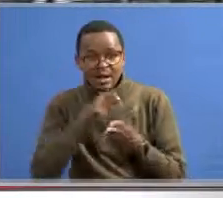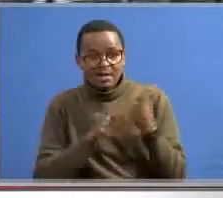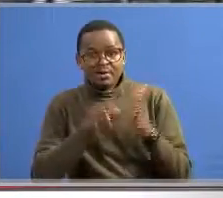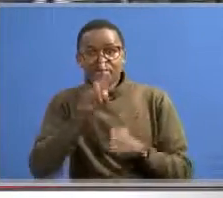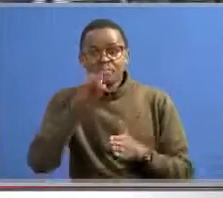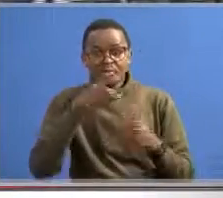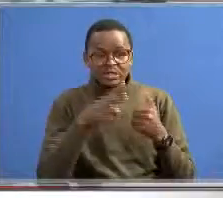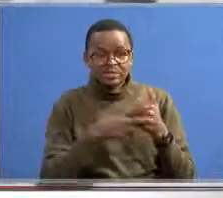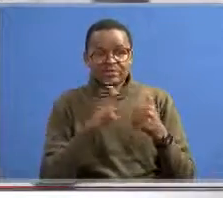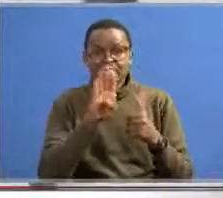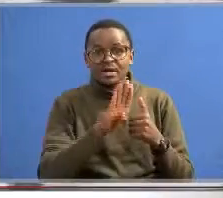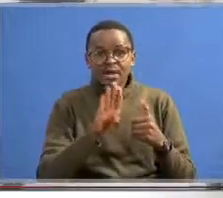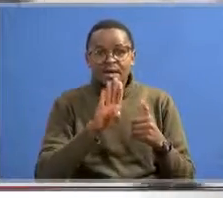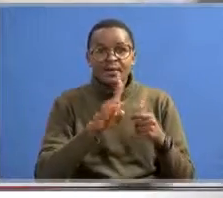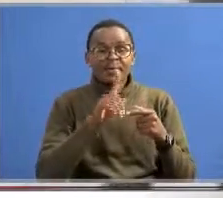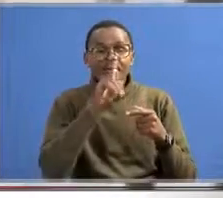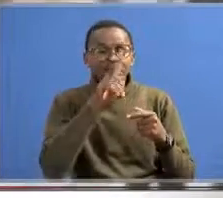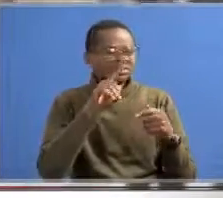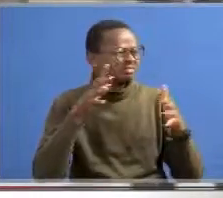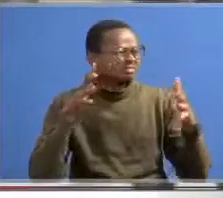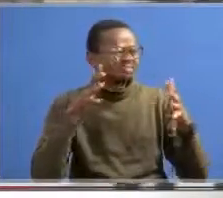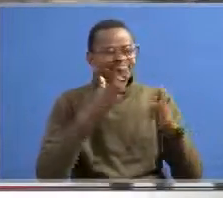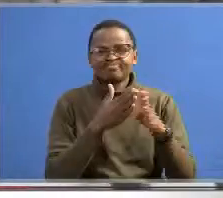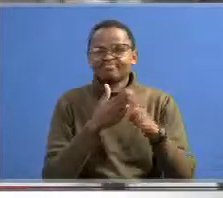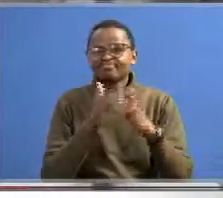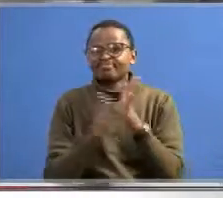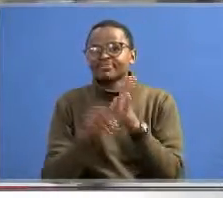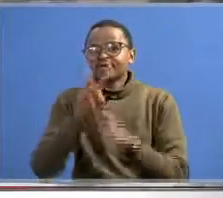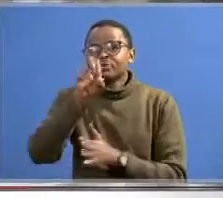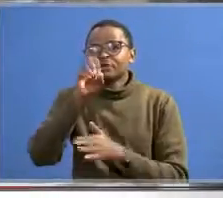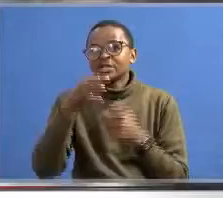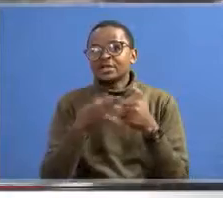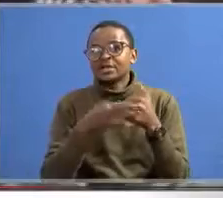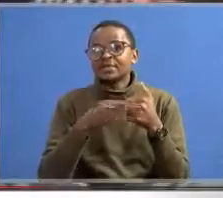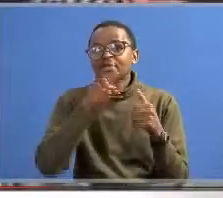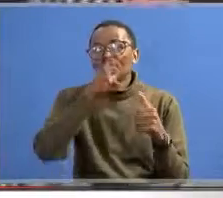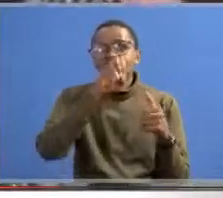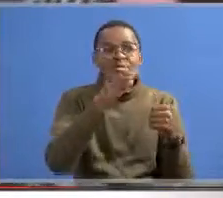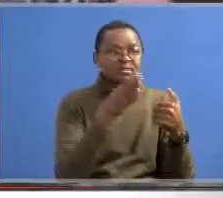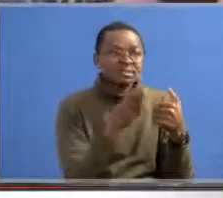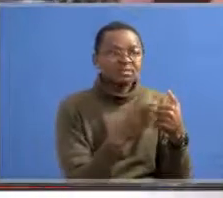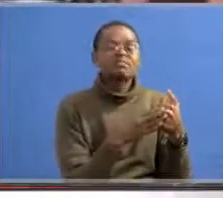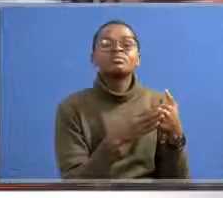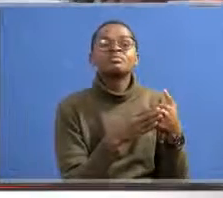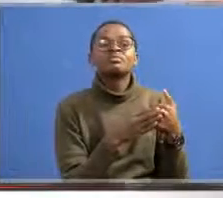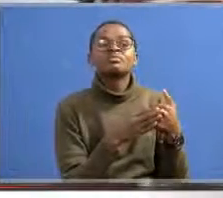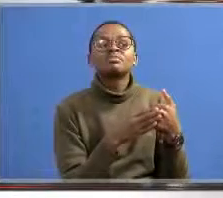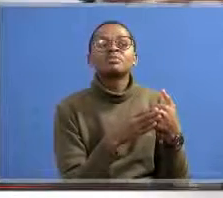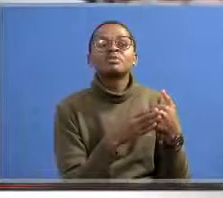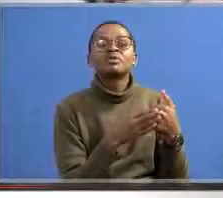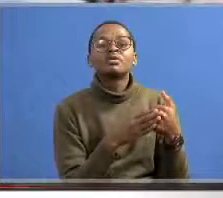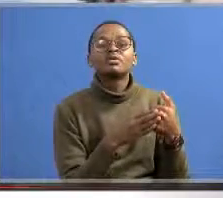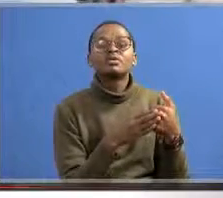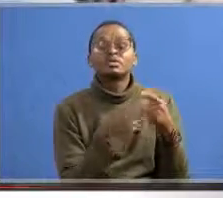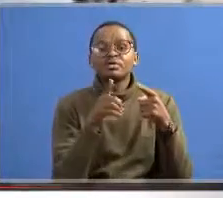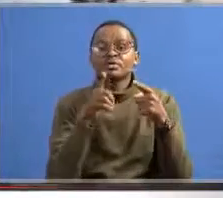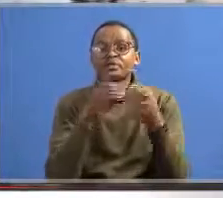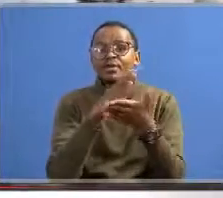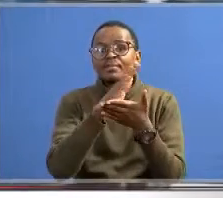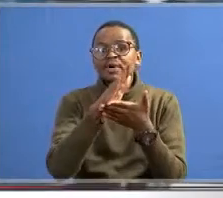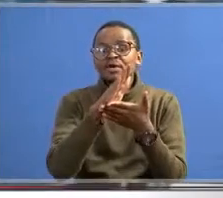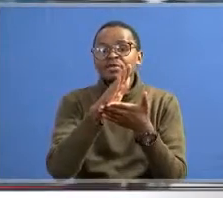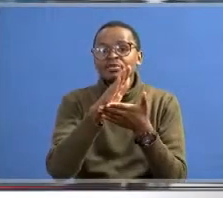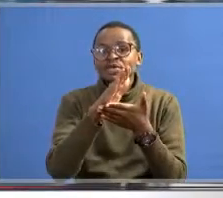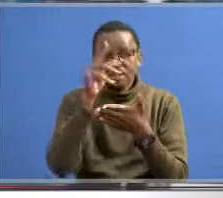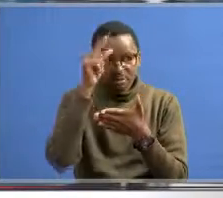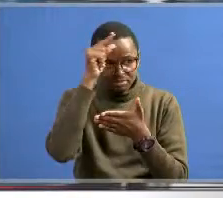2.7 billion has, however, been a major milestone since the 2018-2019 budgetary allocation, and this is a plus on the part of the